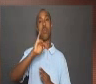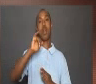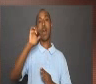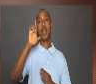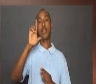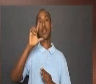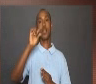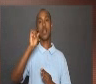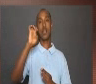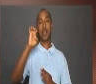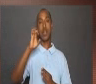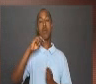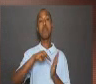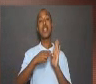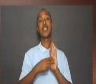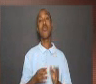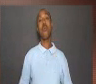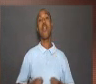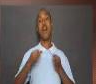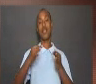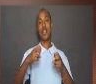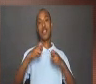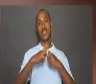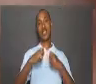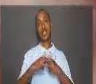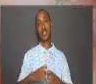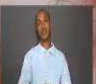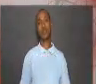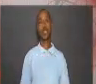which means that they conduct electricity.